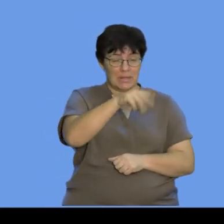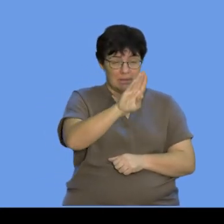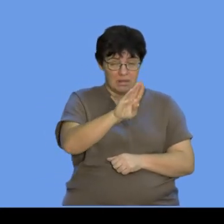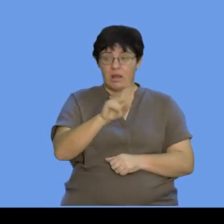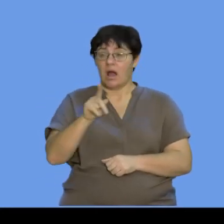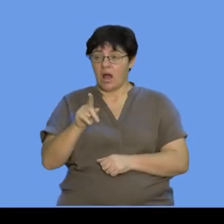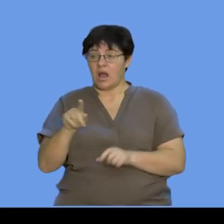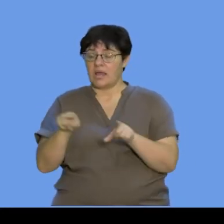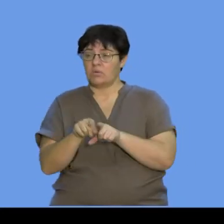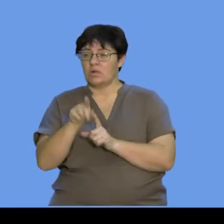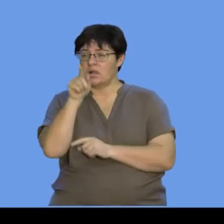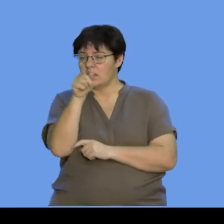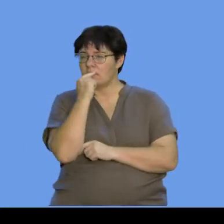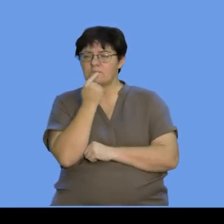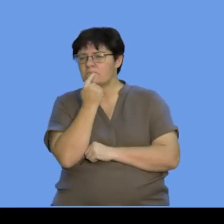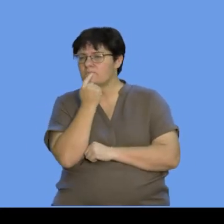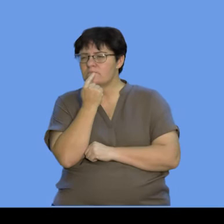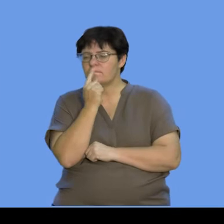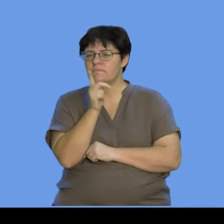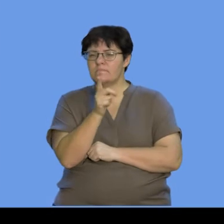to BR. So that means